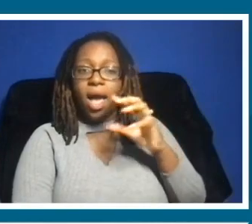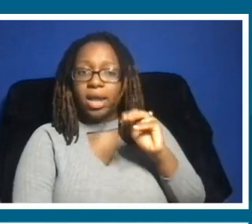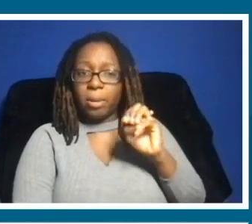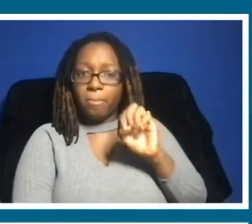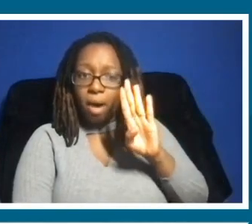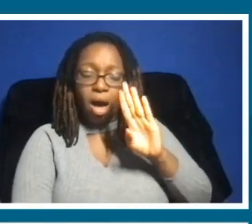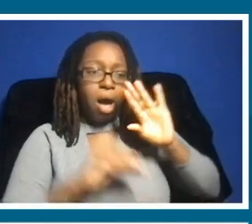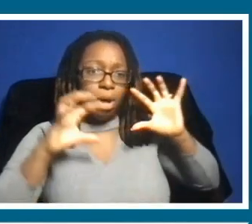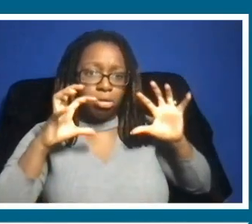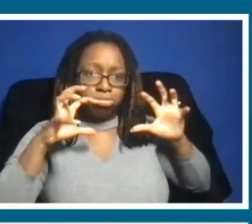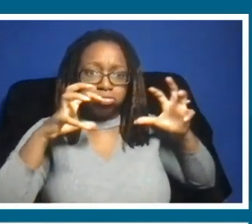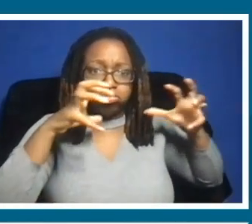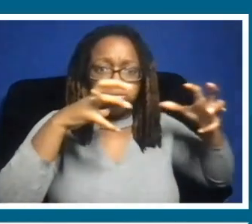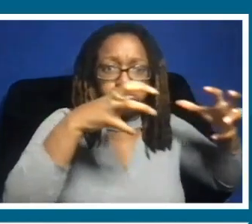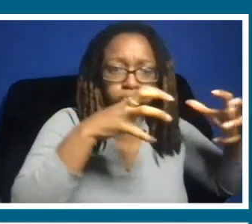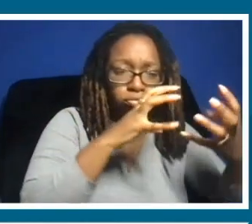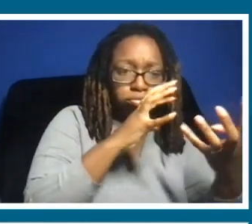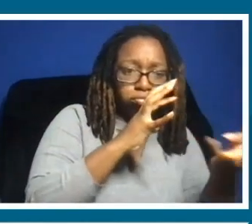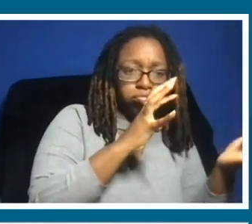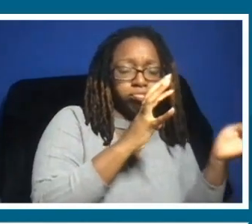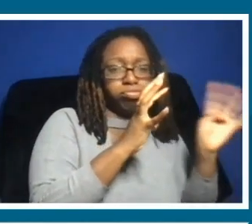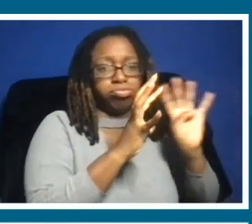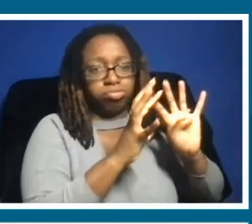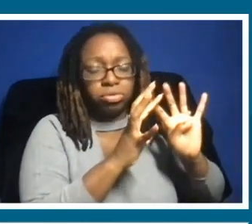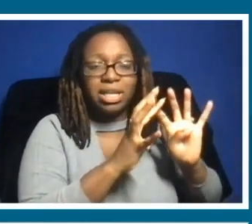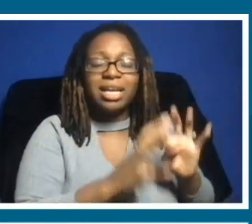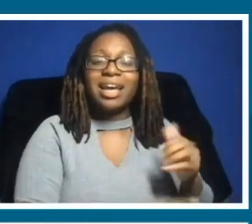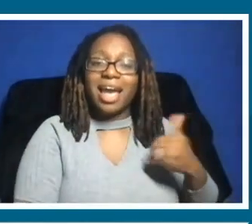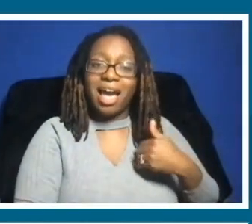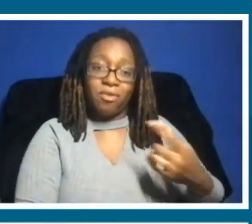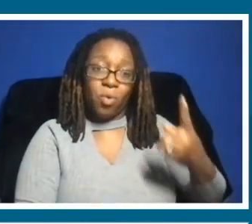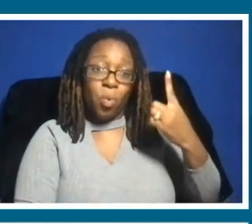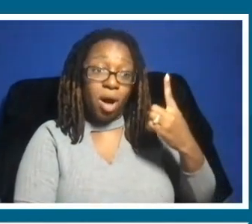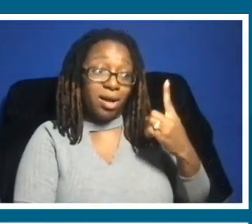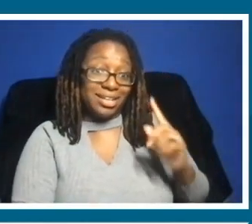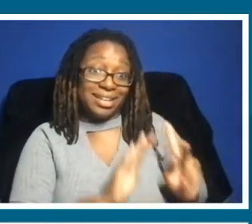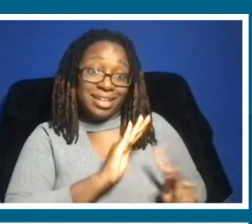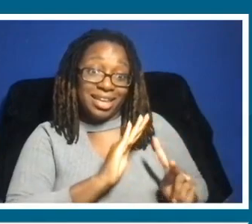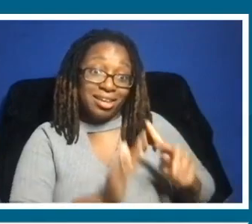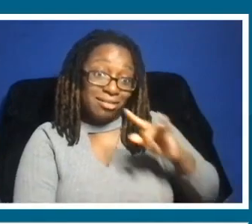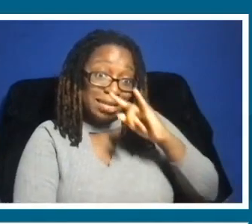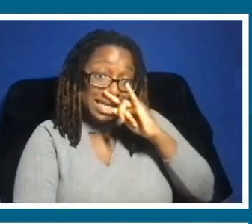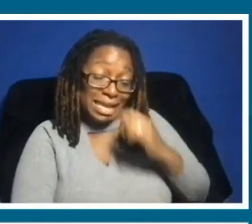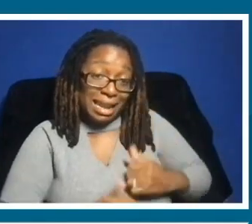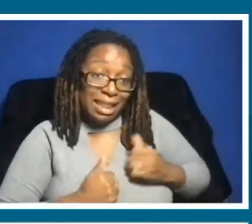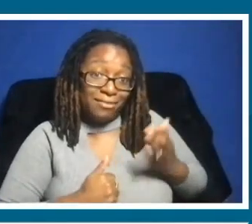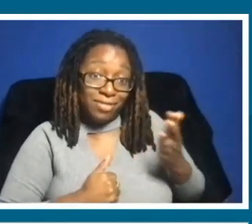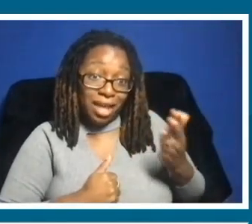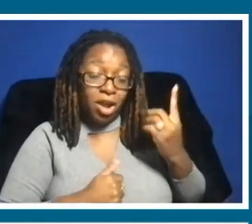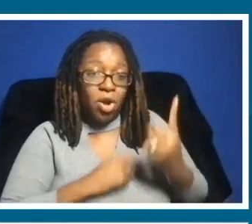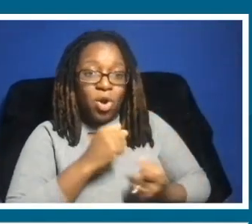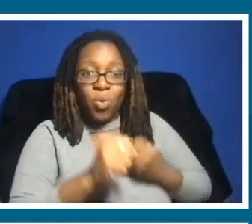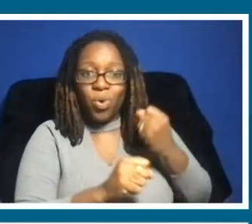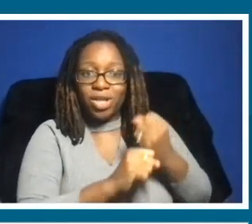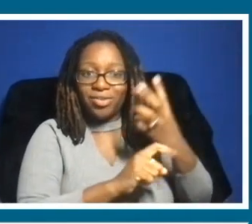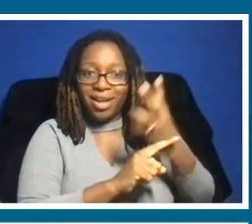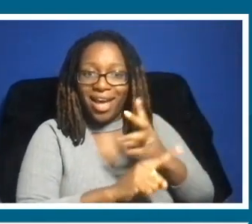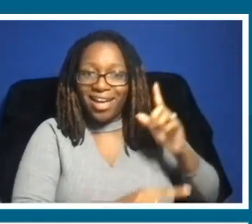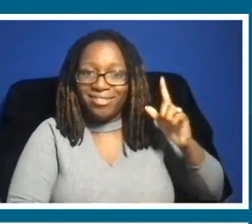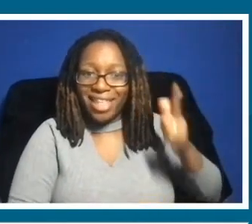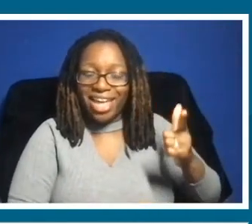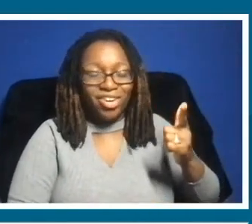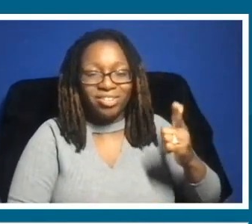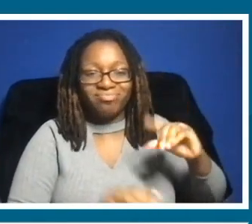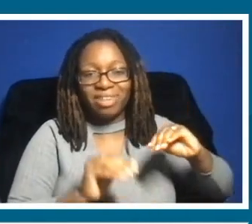and the family, which had a kindergarten child living in the home, ended up moving after a year and a half because of the threats to